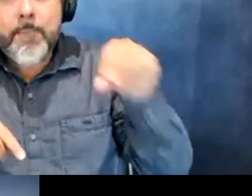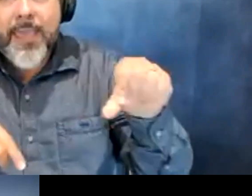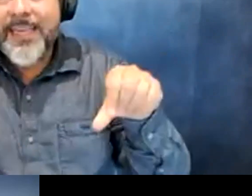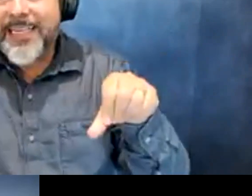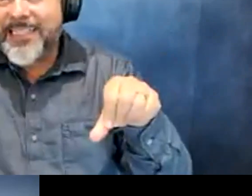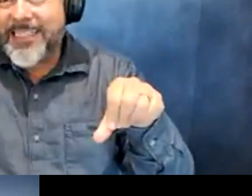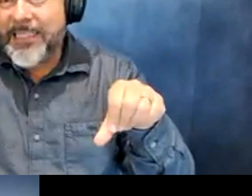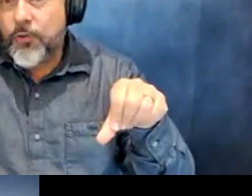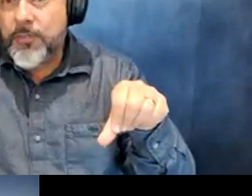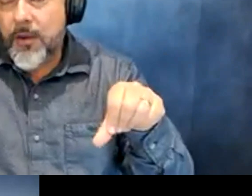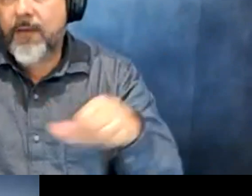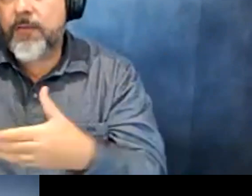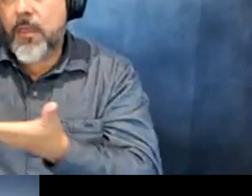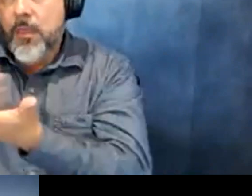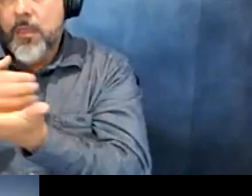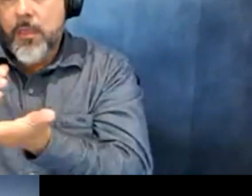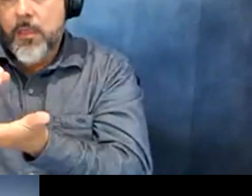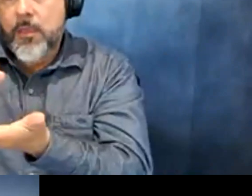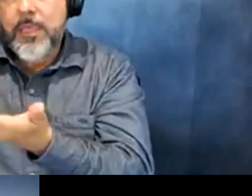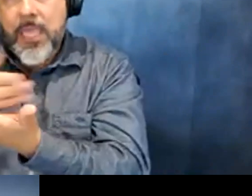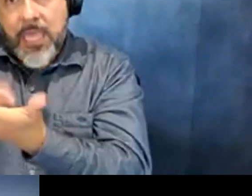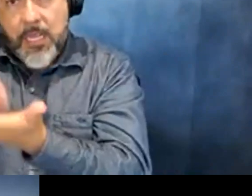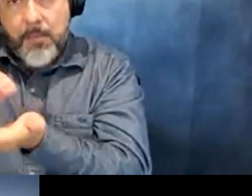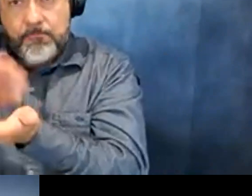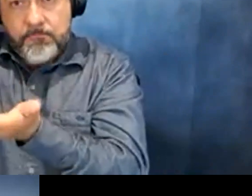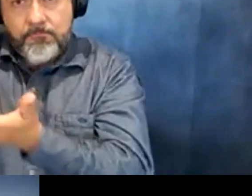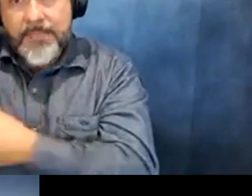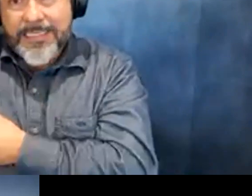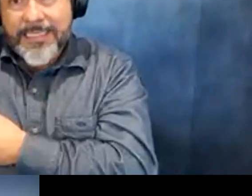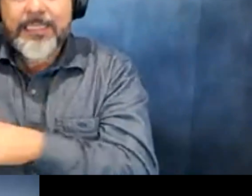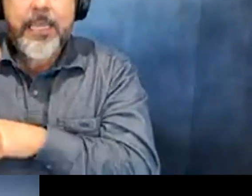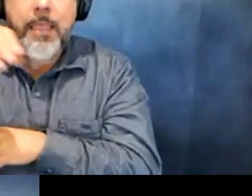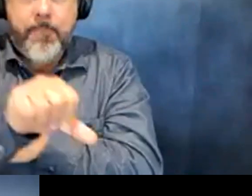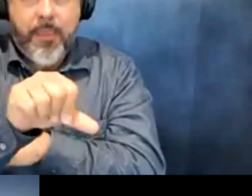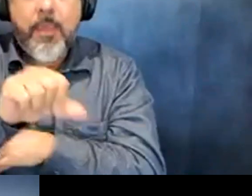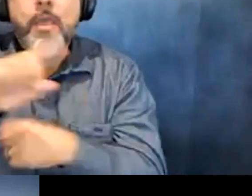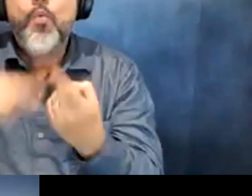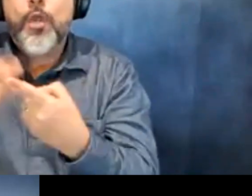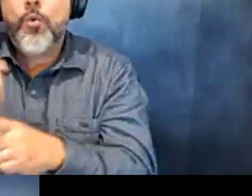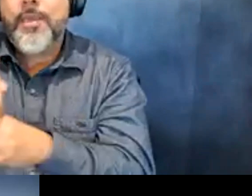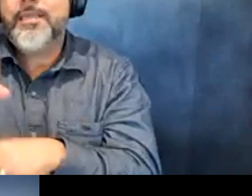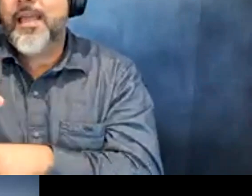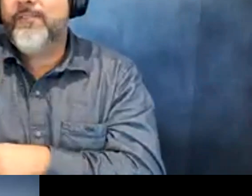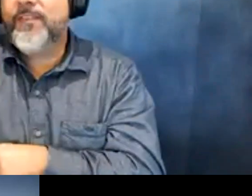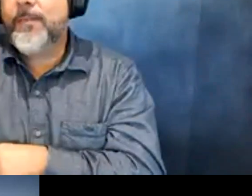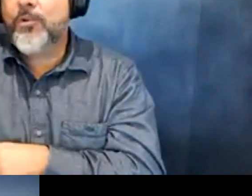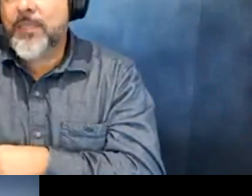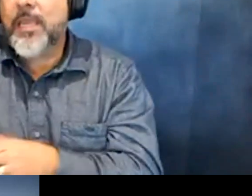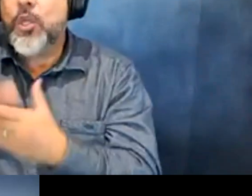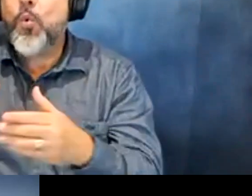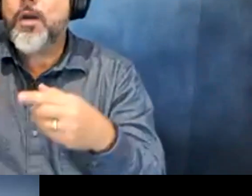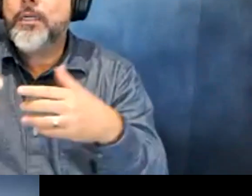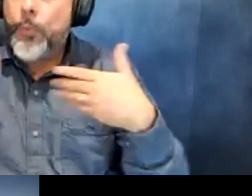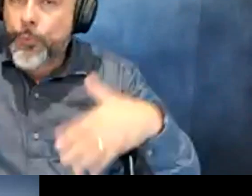their income for rent. We know that once you hit 50%, you are severely rental cost burdened, and